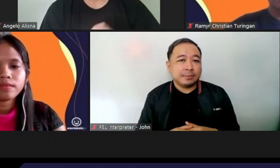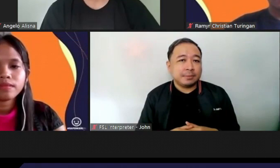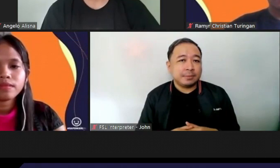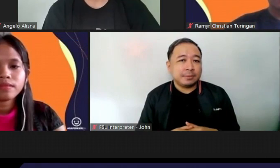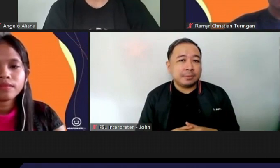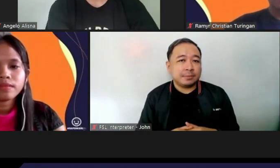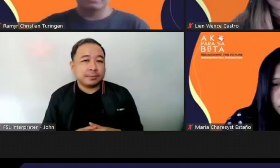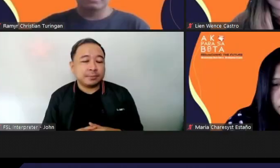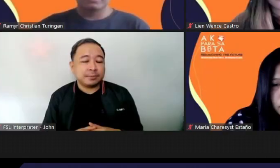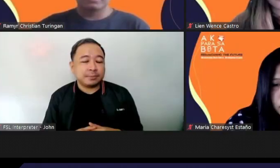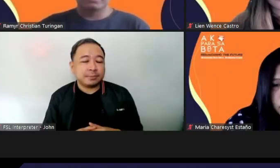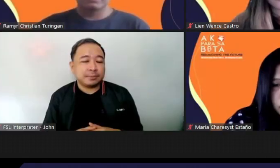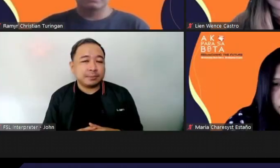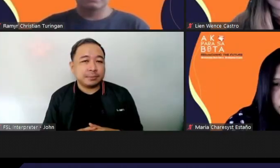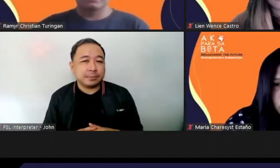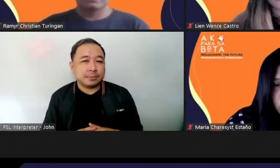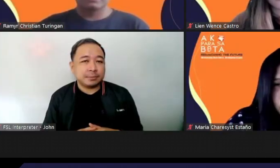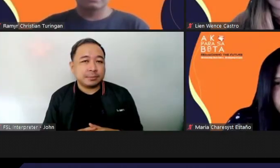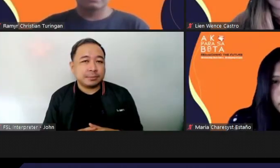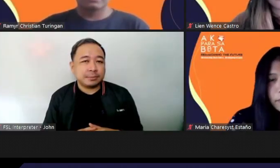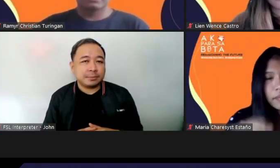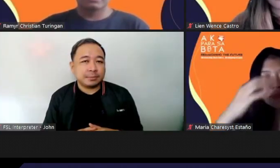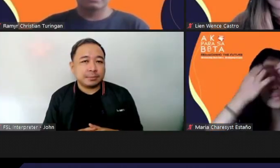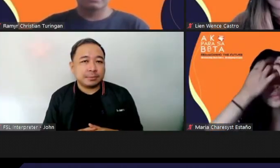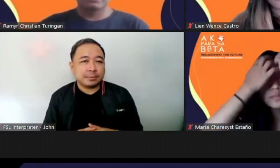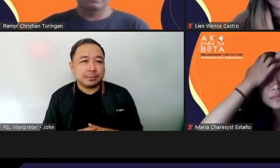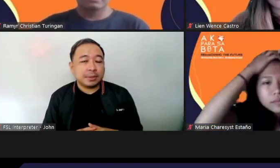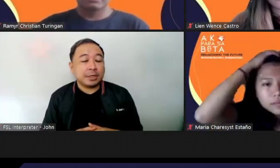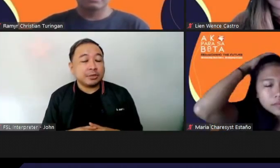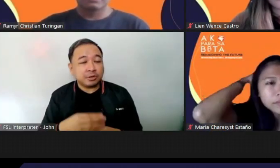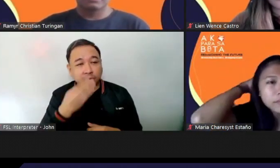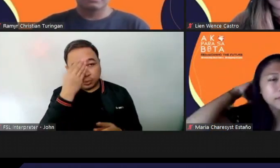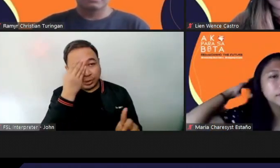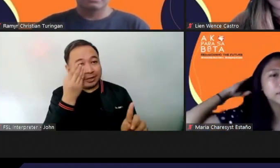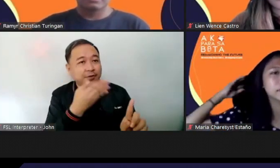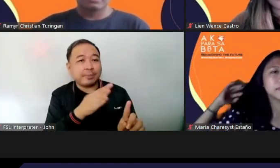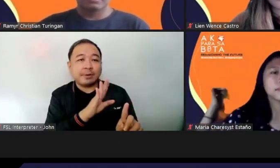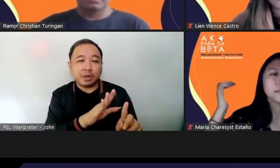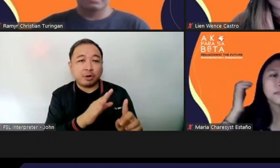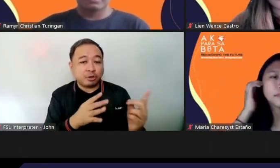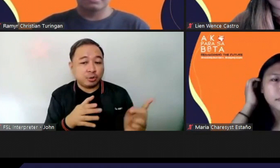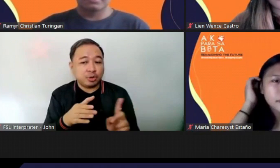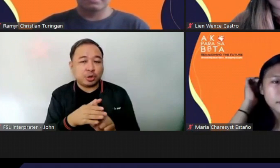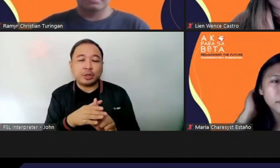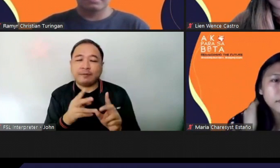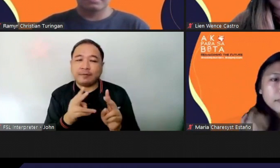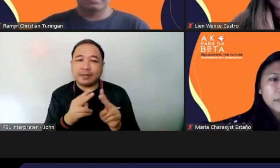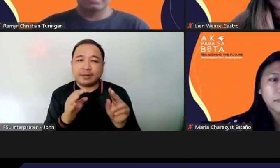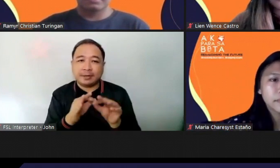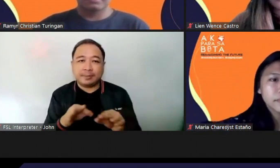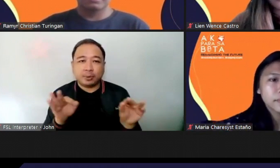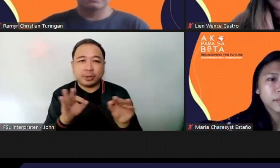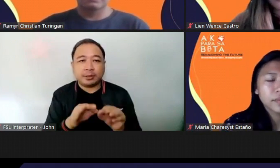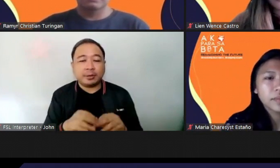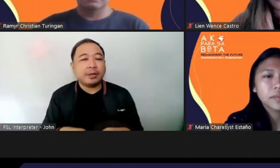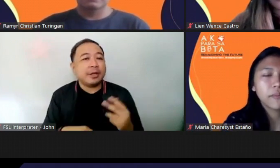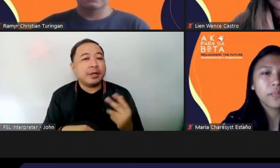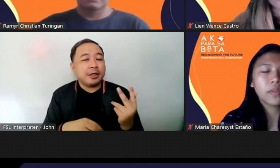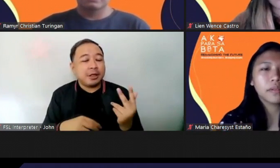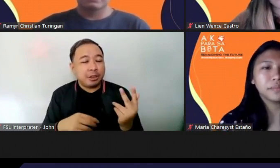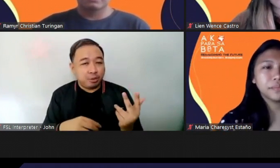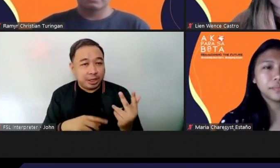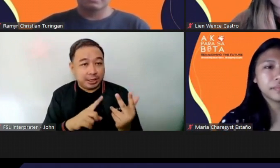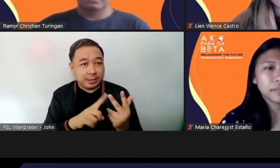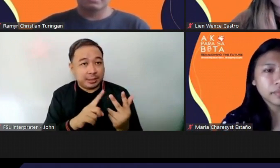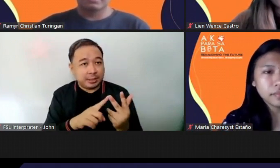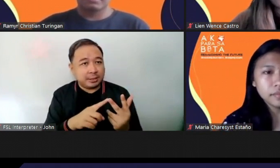that their presence is extremely important. Number 3 is to give them a reason to join.